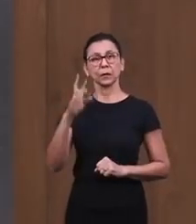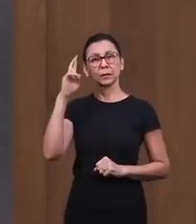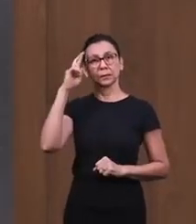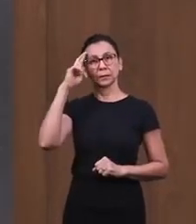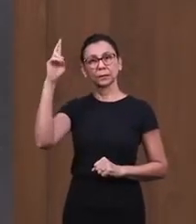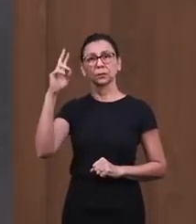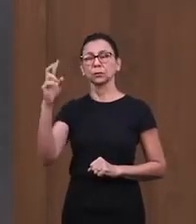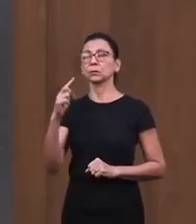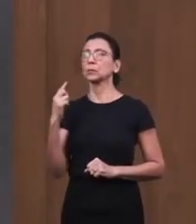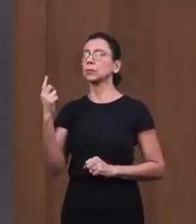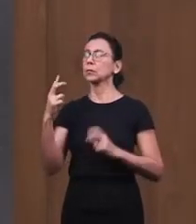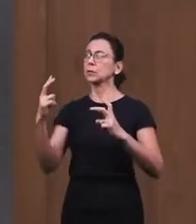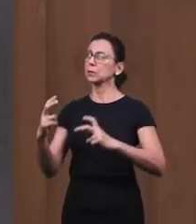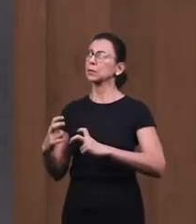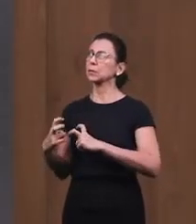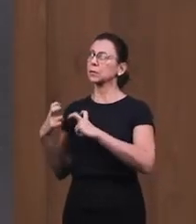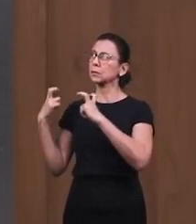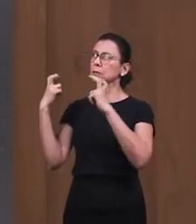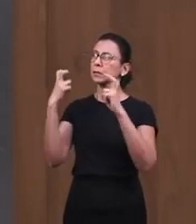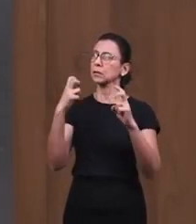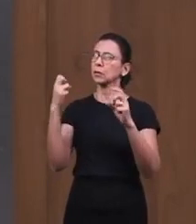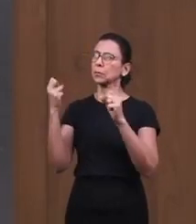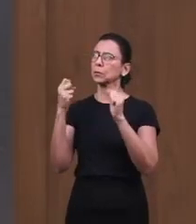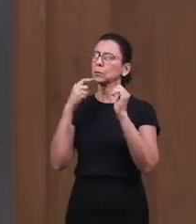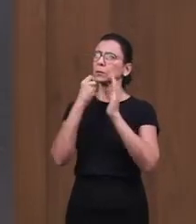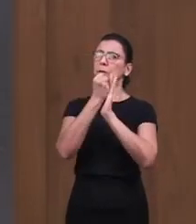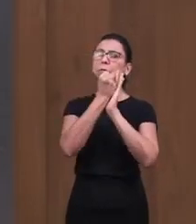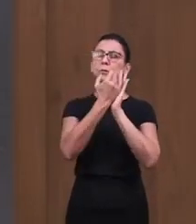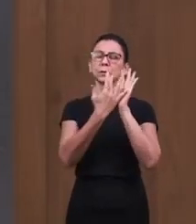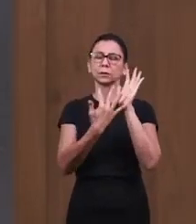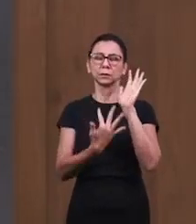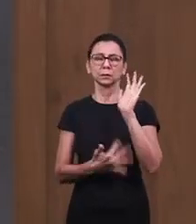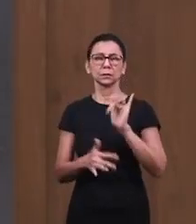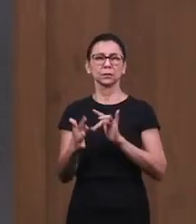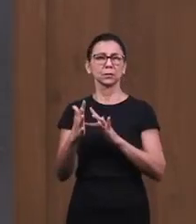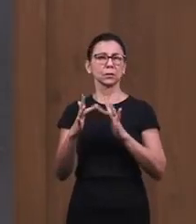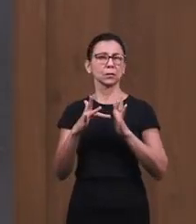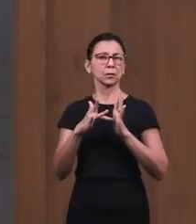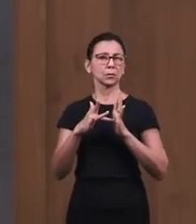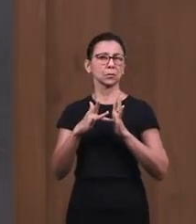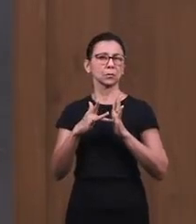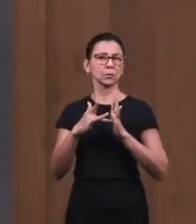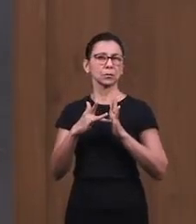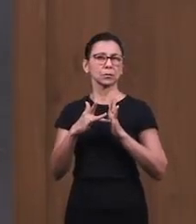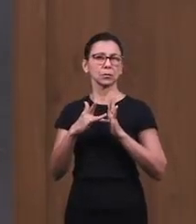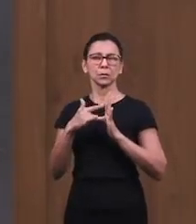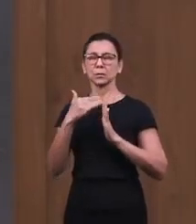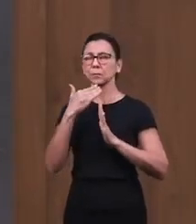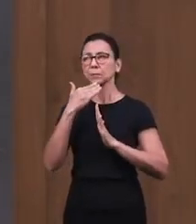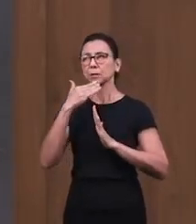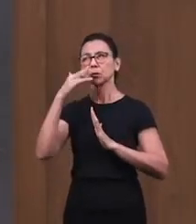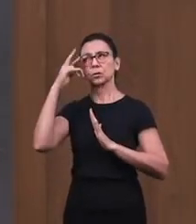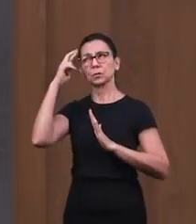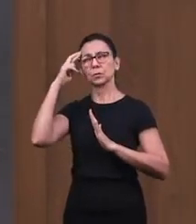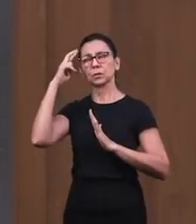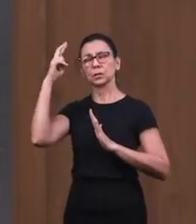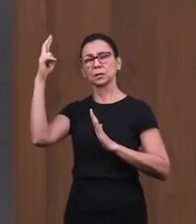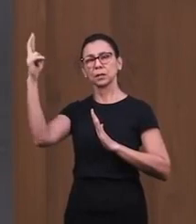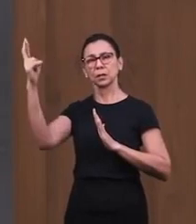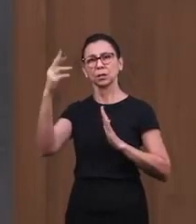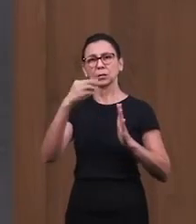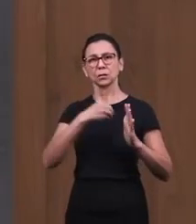Lord, we plead for the power that is in the blood of Jesus. And we pray that the Lord